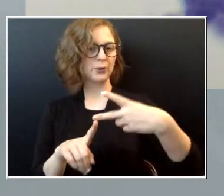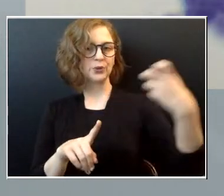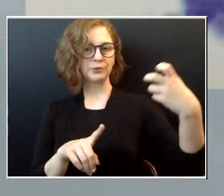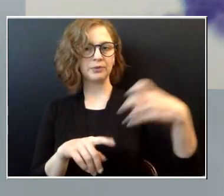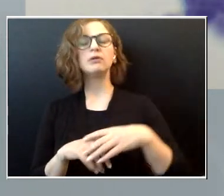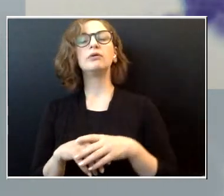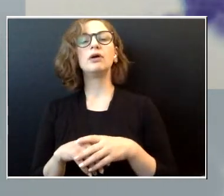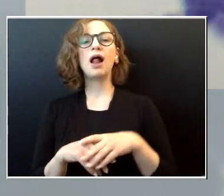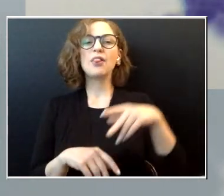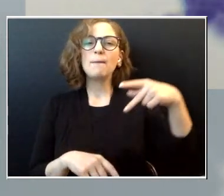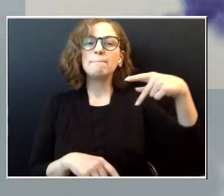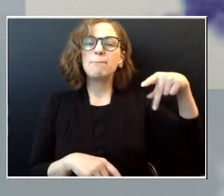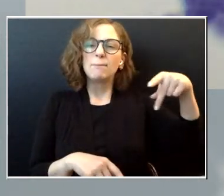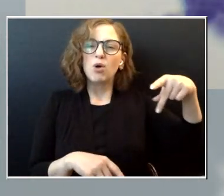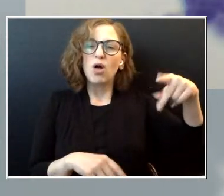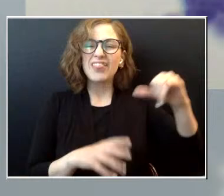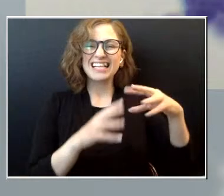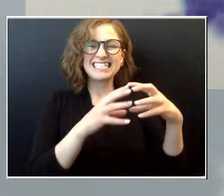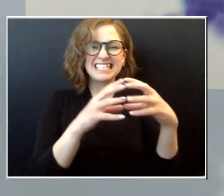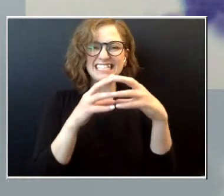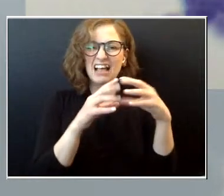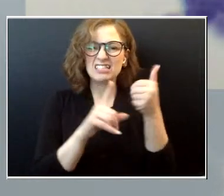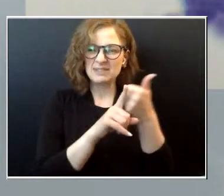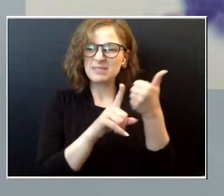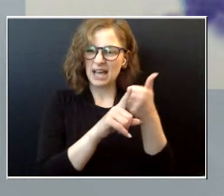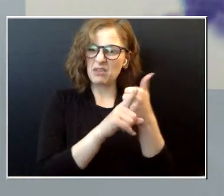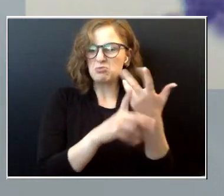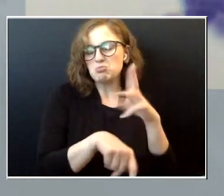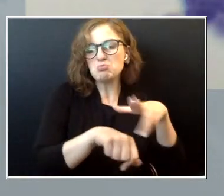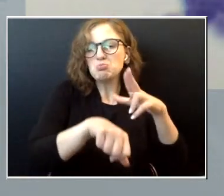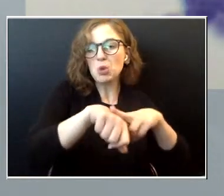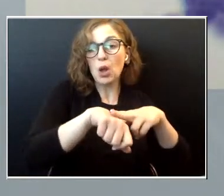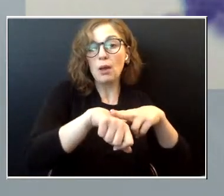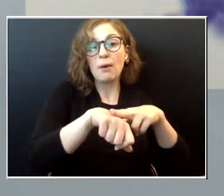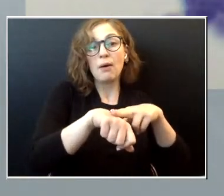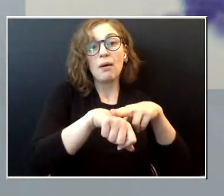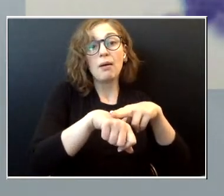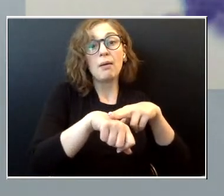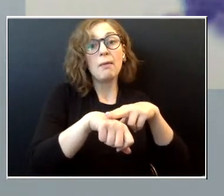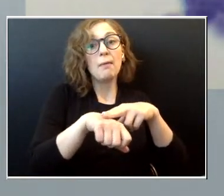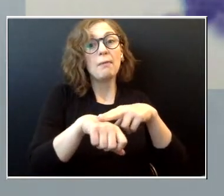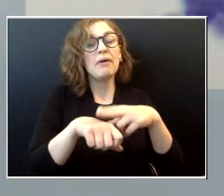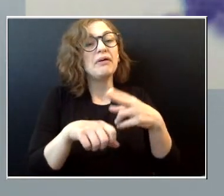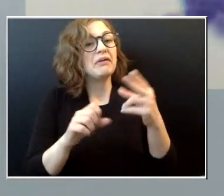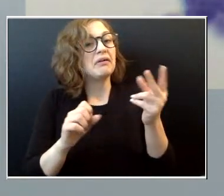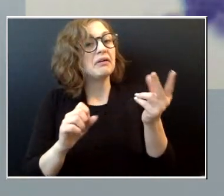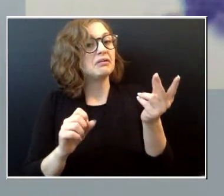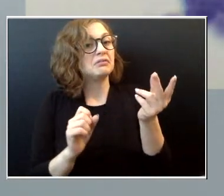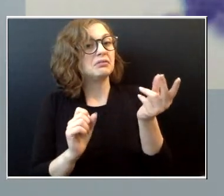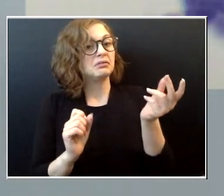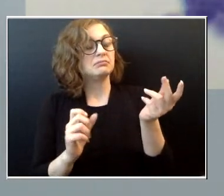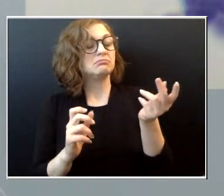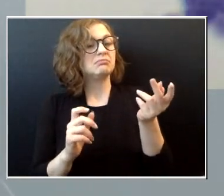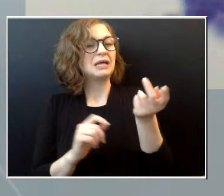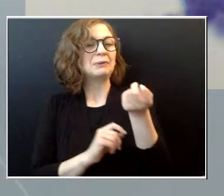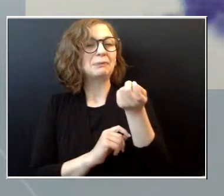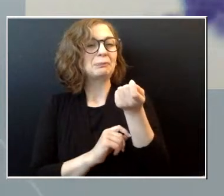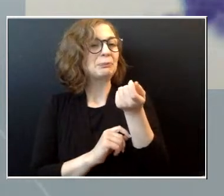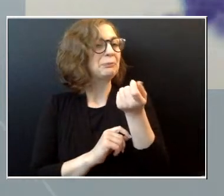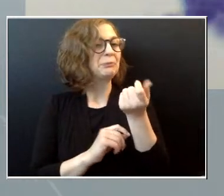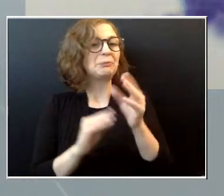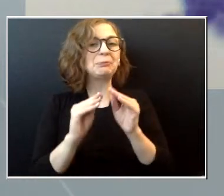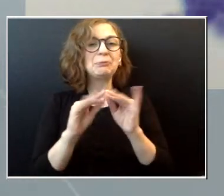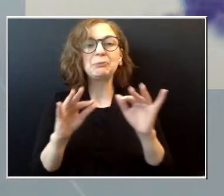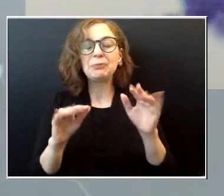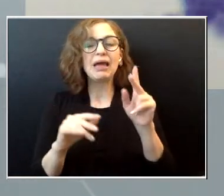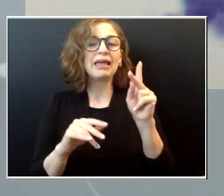cells themselves. These are fairly normal cells. There's very little proliferation or